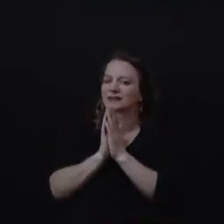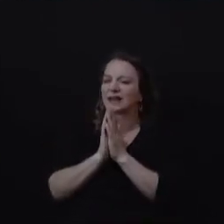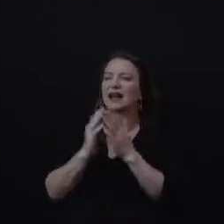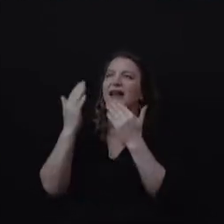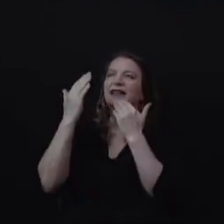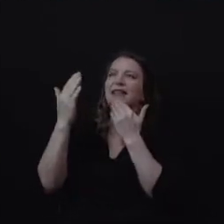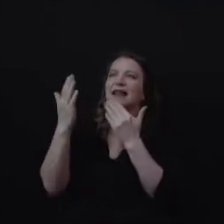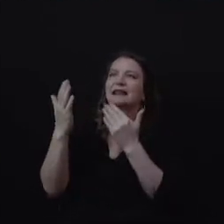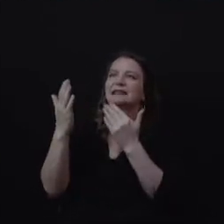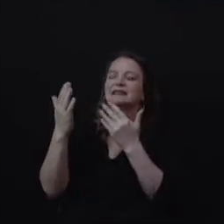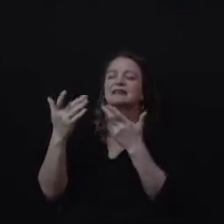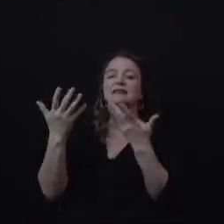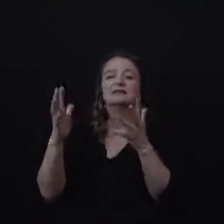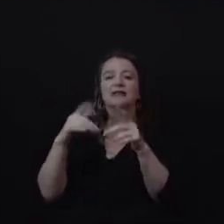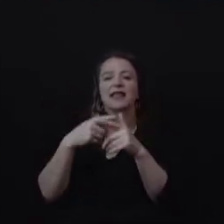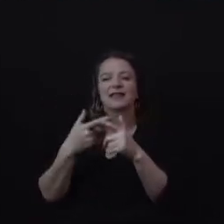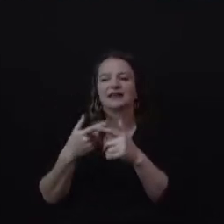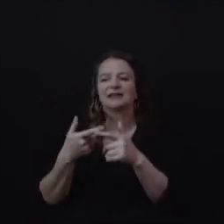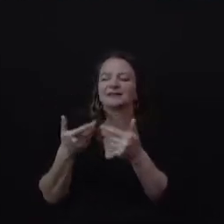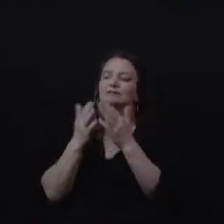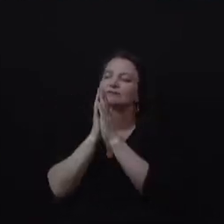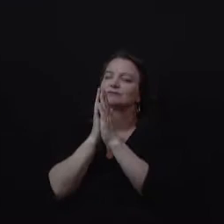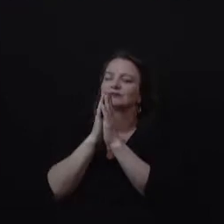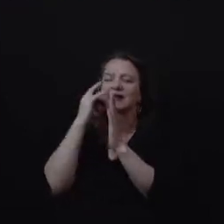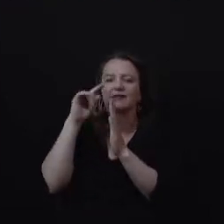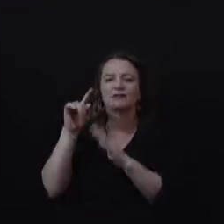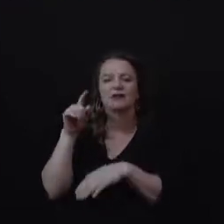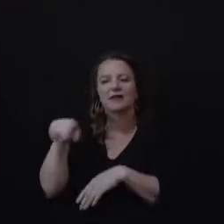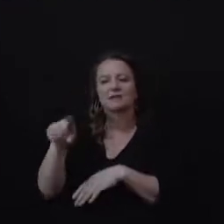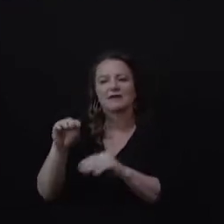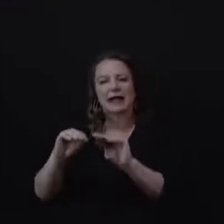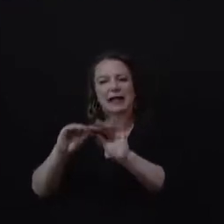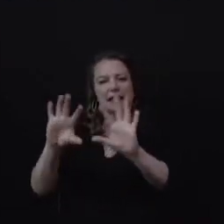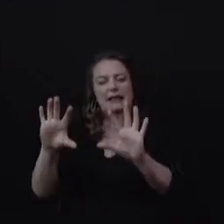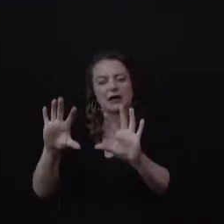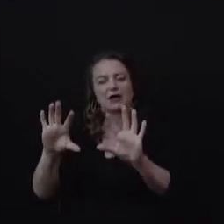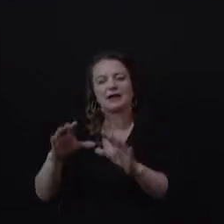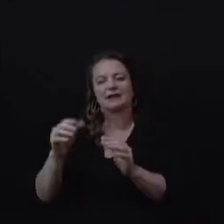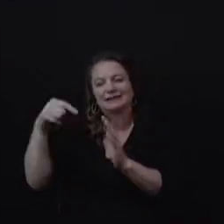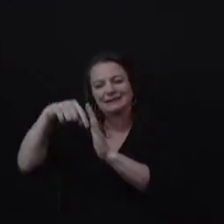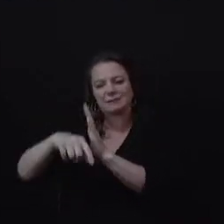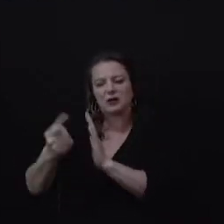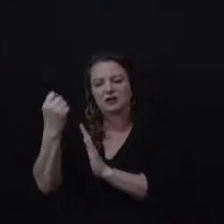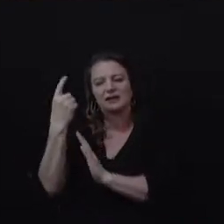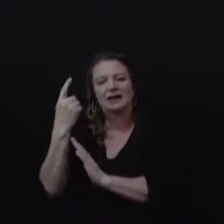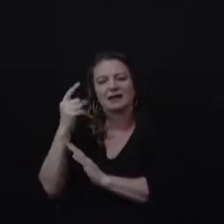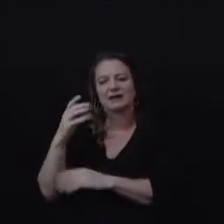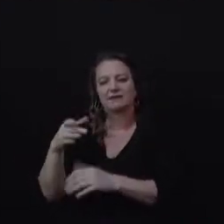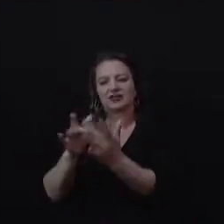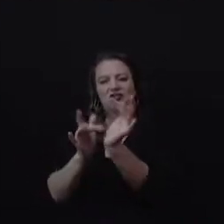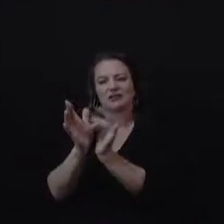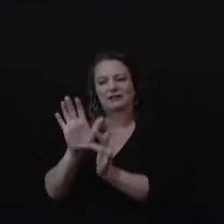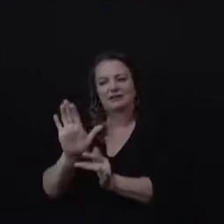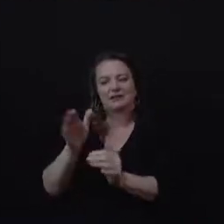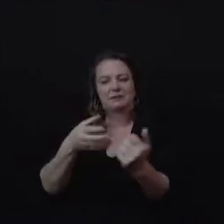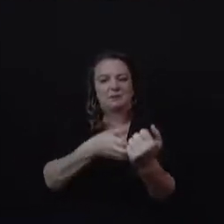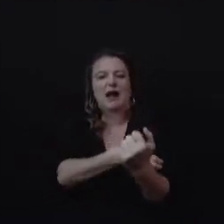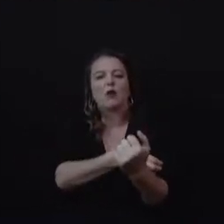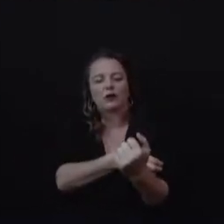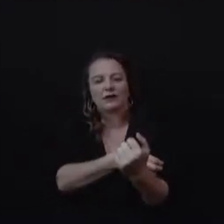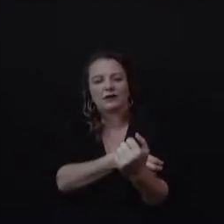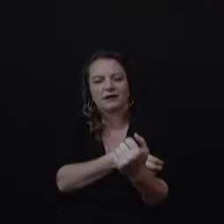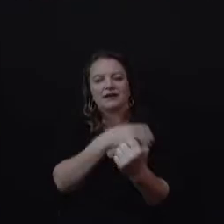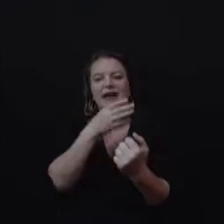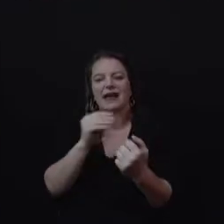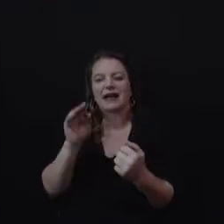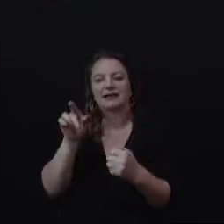have a clearer and deeper understanding of the power that Jesus has and his headship over